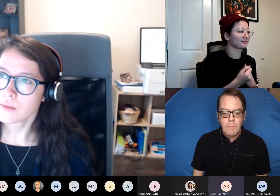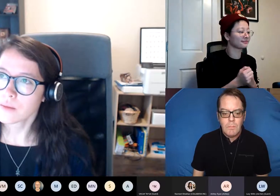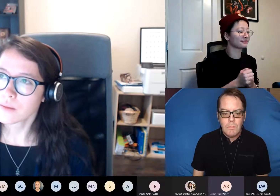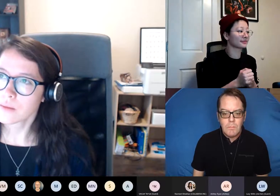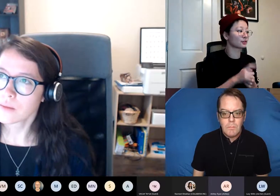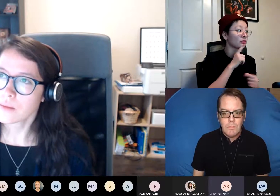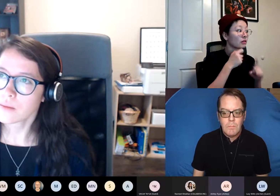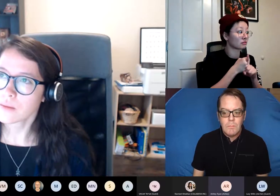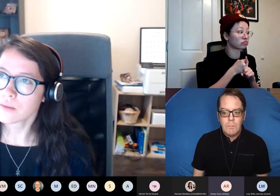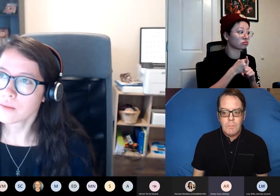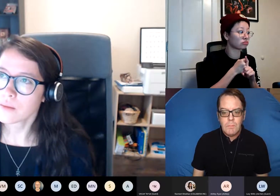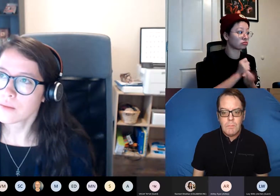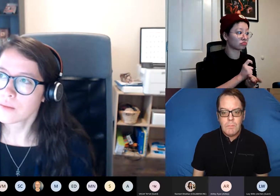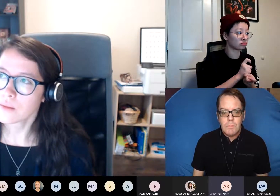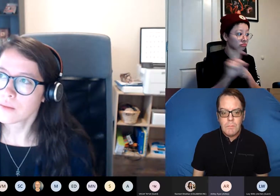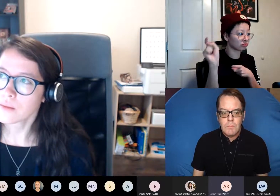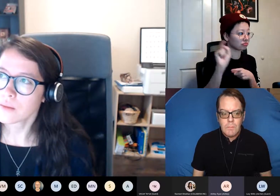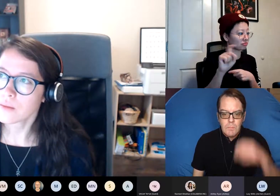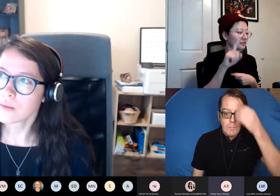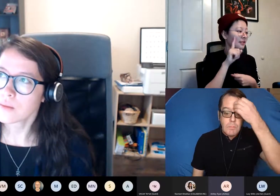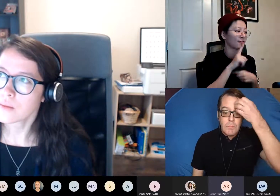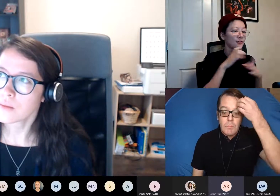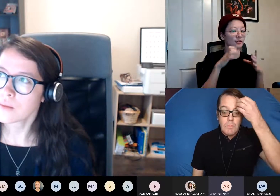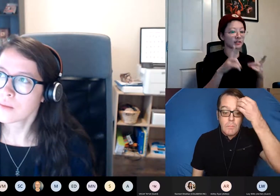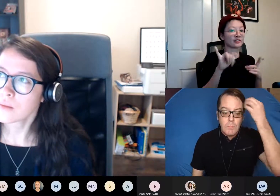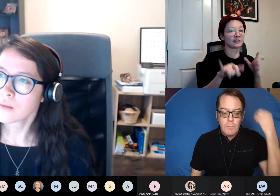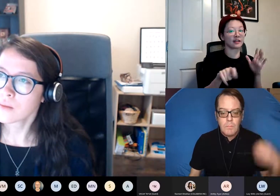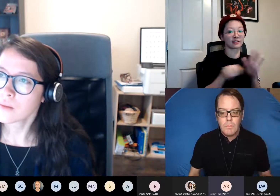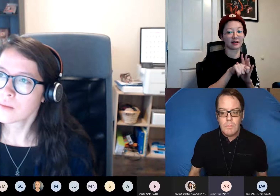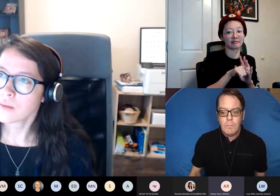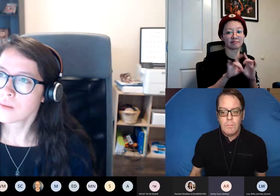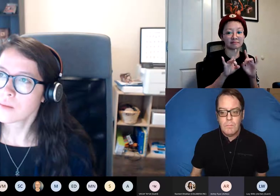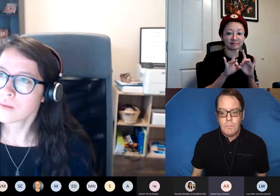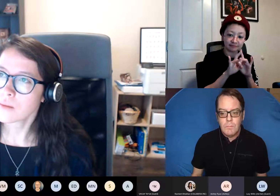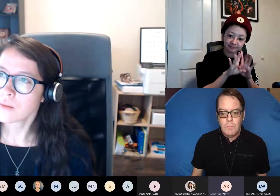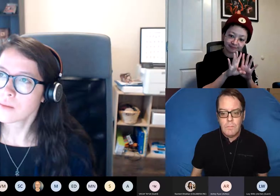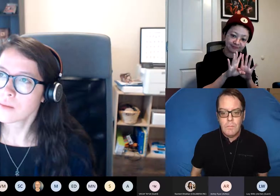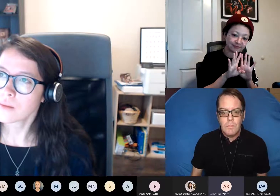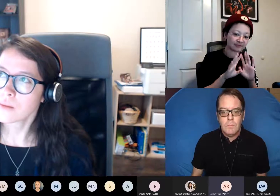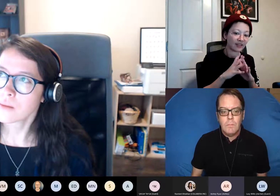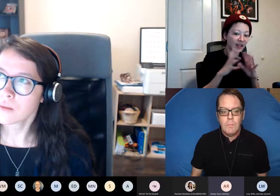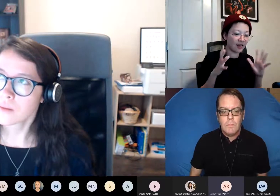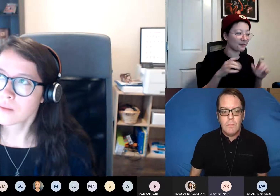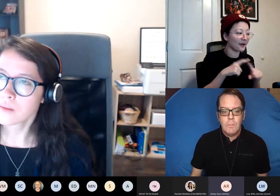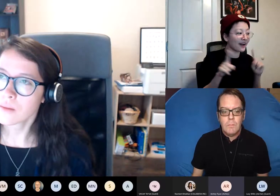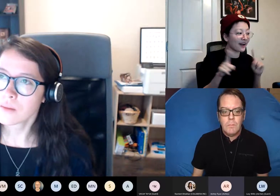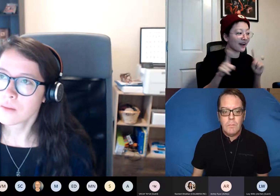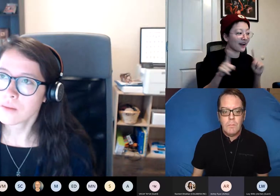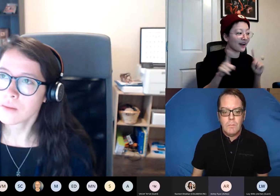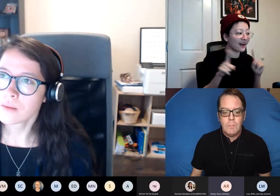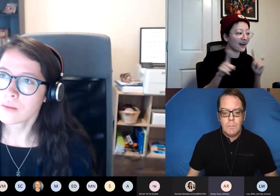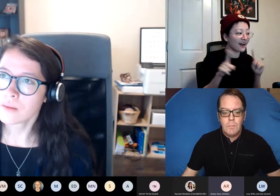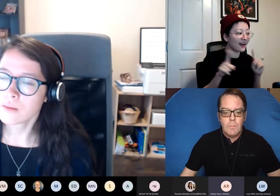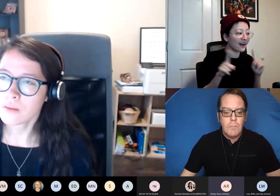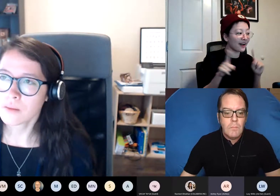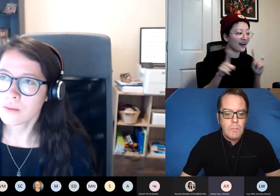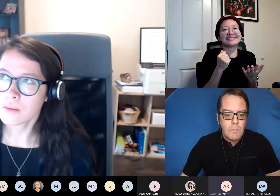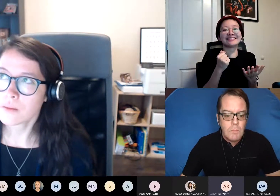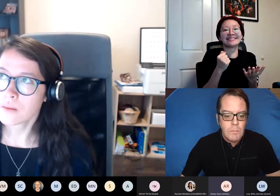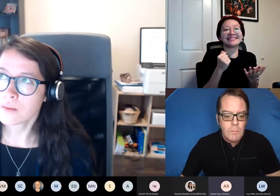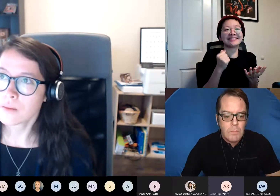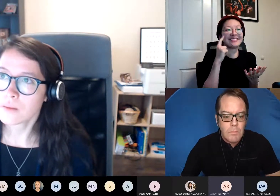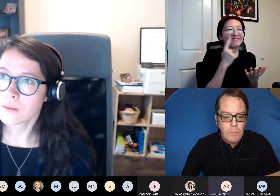sign language. They need to approach education through oralism. And so it was a very,